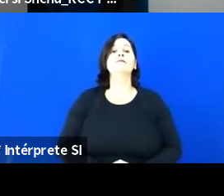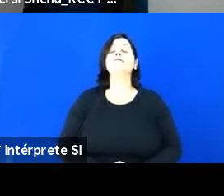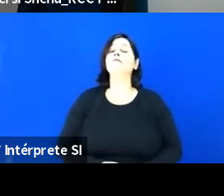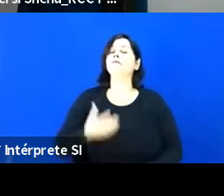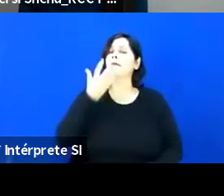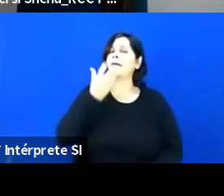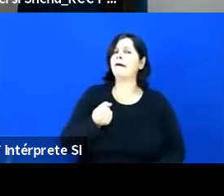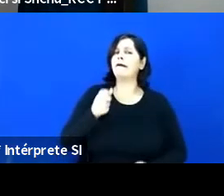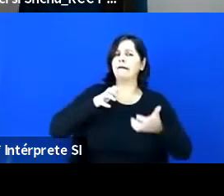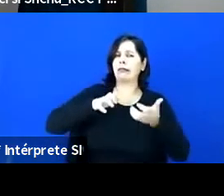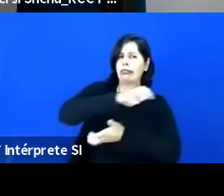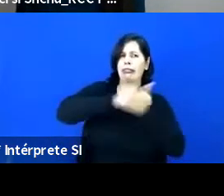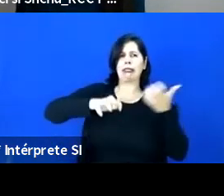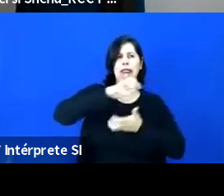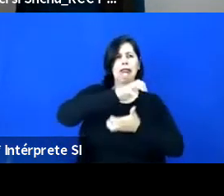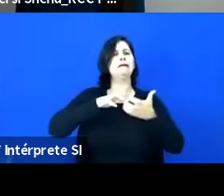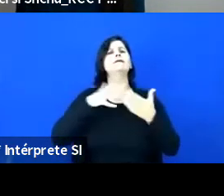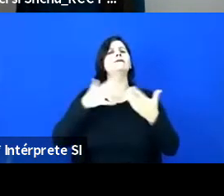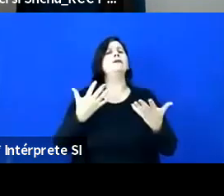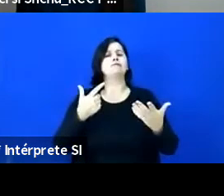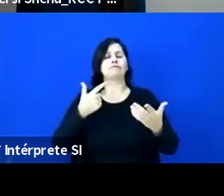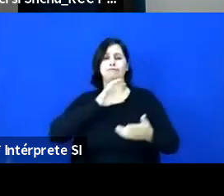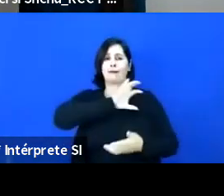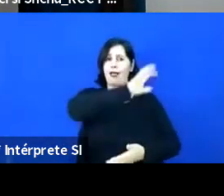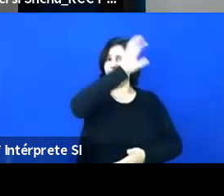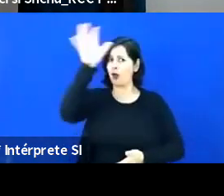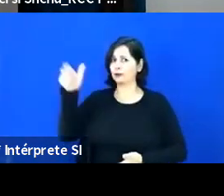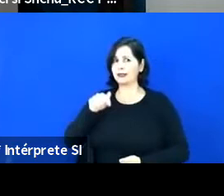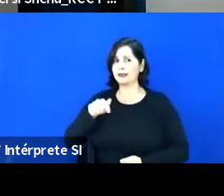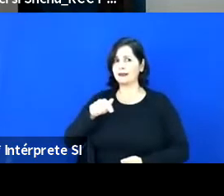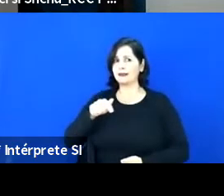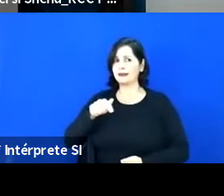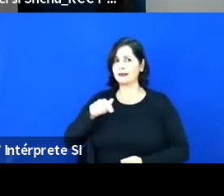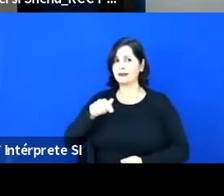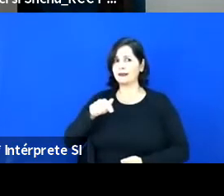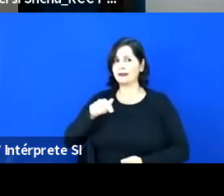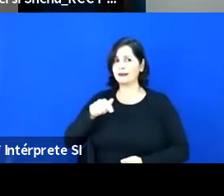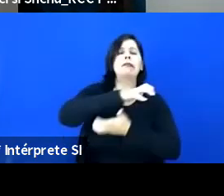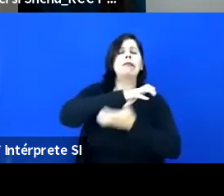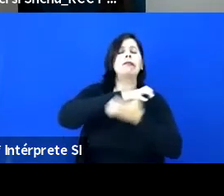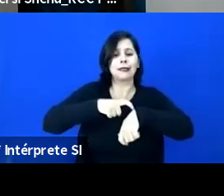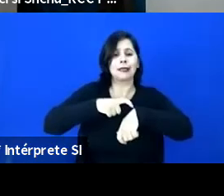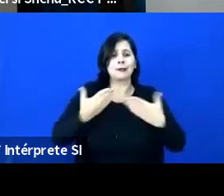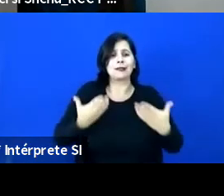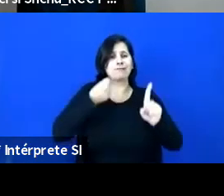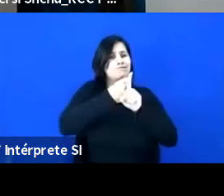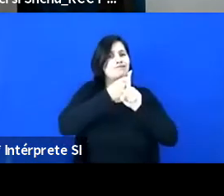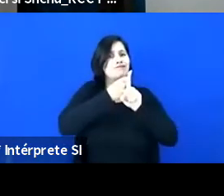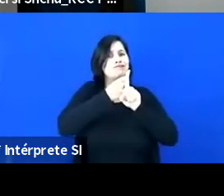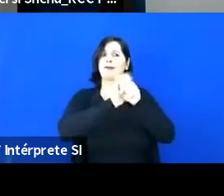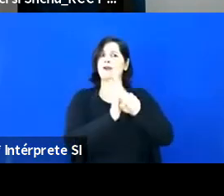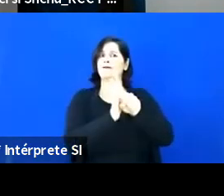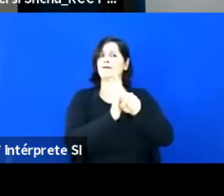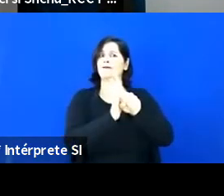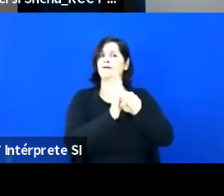COVID-19 pandemic at the national level, while we're still recovering from Idai, Kennedy, and the Lois cyclones. In this